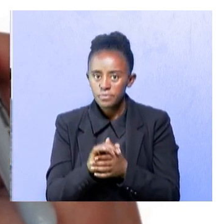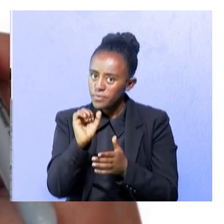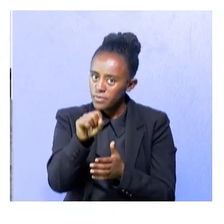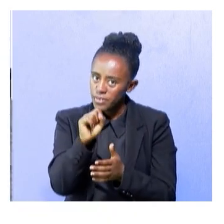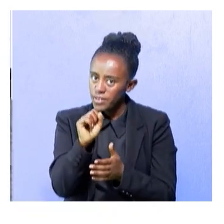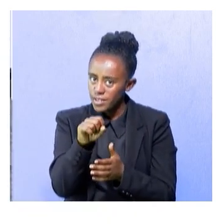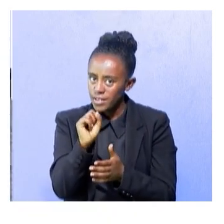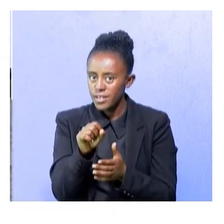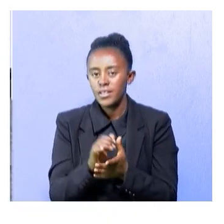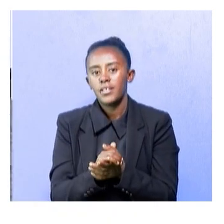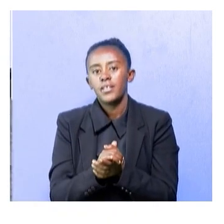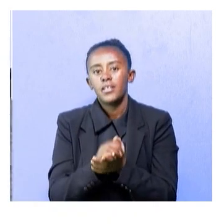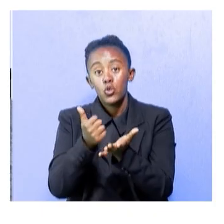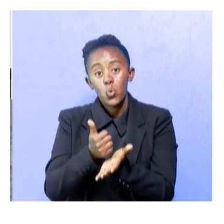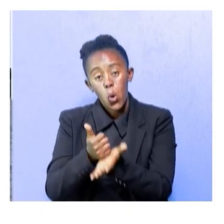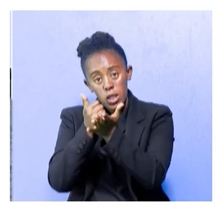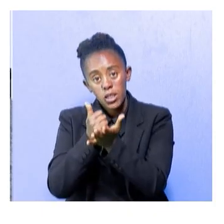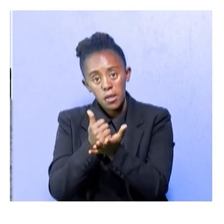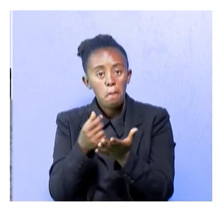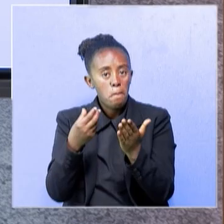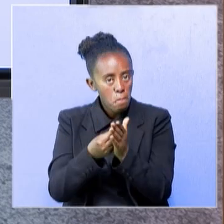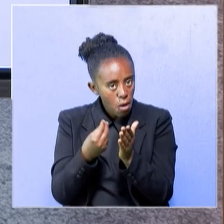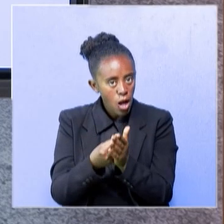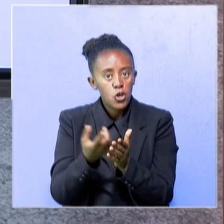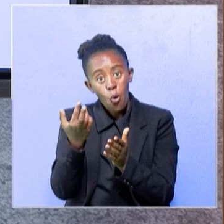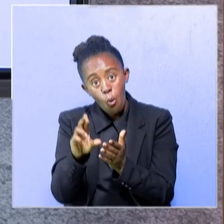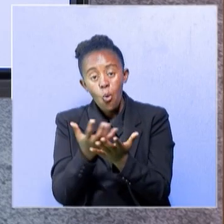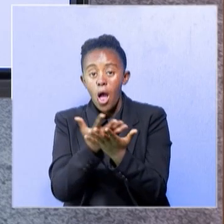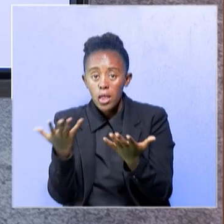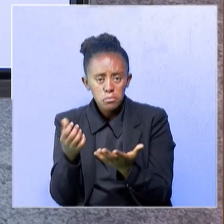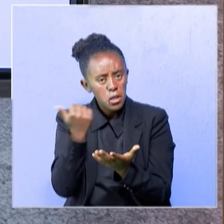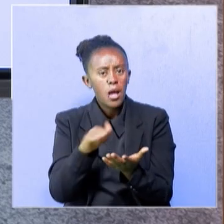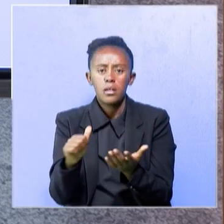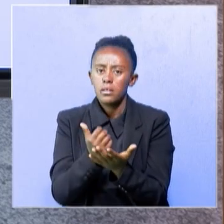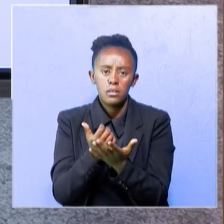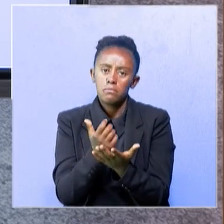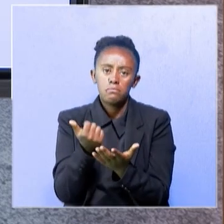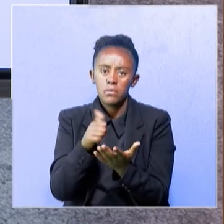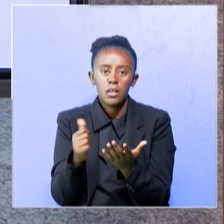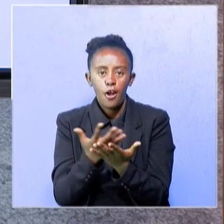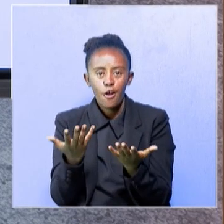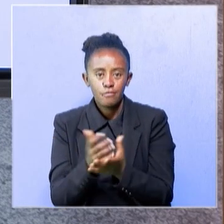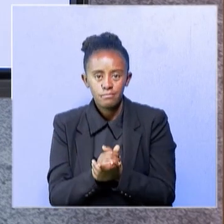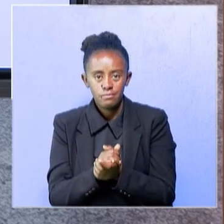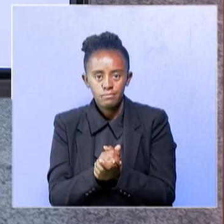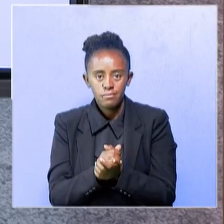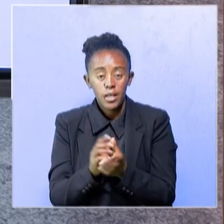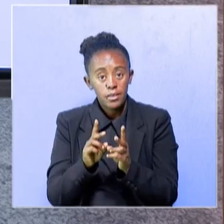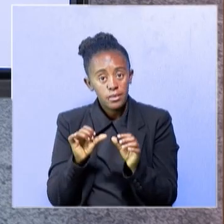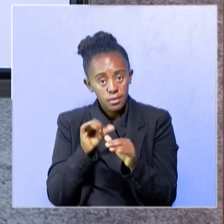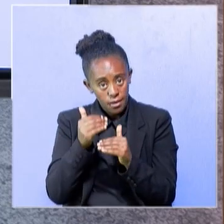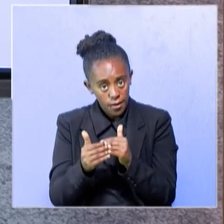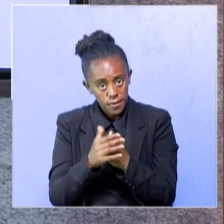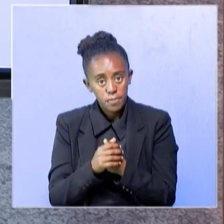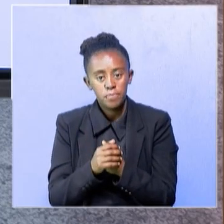Yes, donating money or items, any kind of donation. And then,